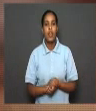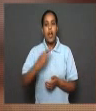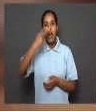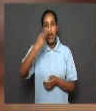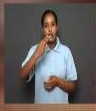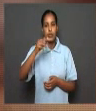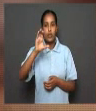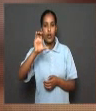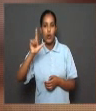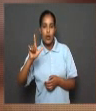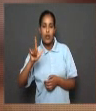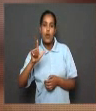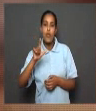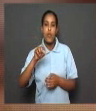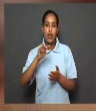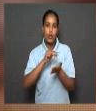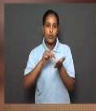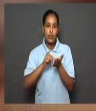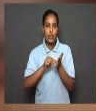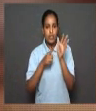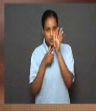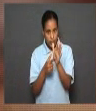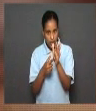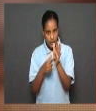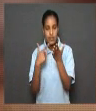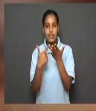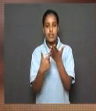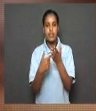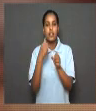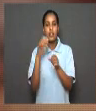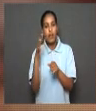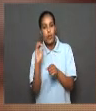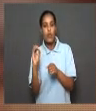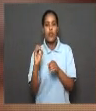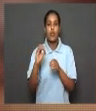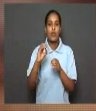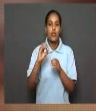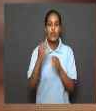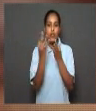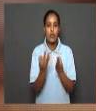Hydrogen chloride molecules display this type of orbital overlap.